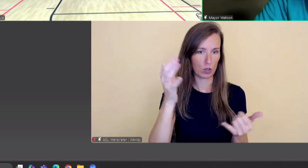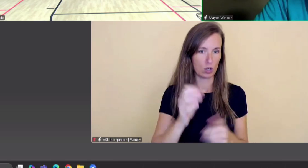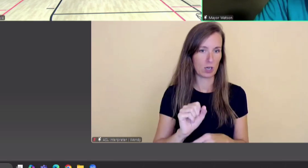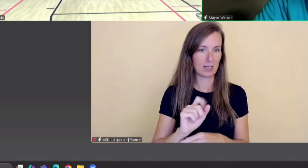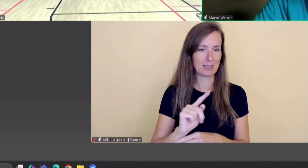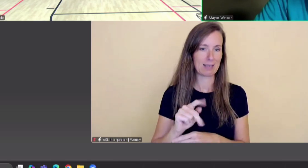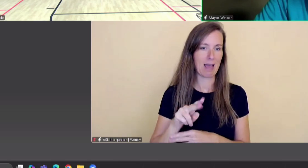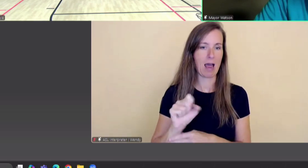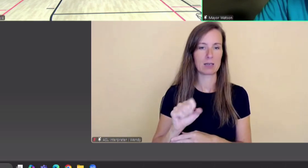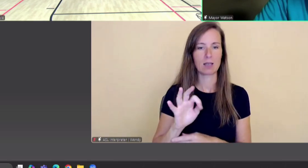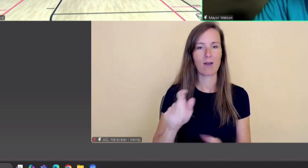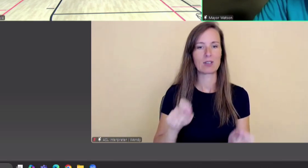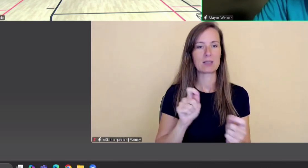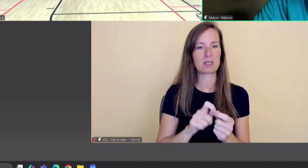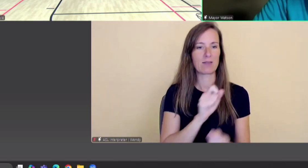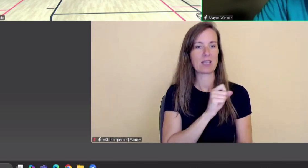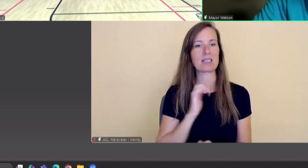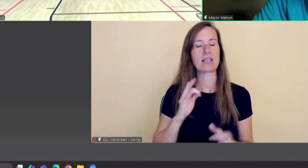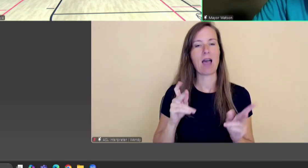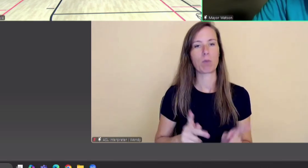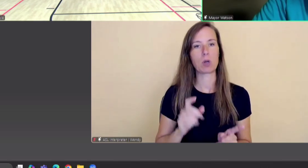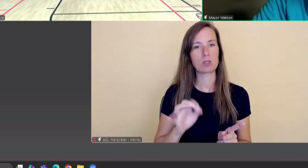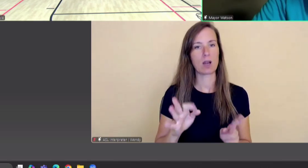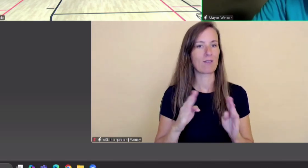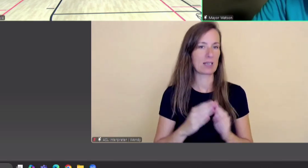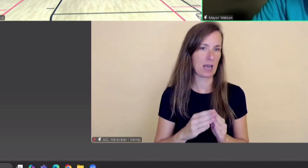No action was taken on that issue.